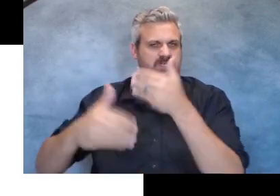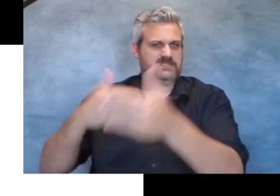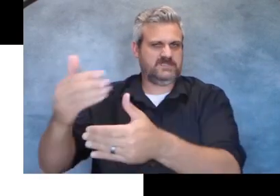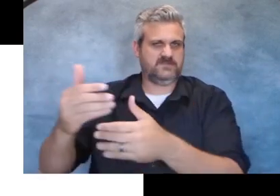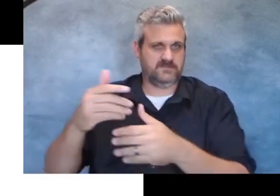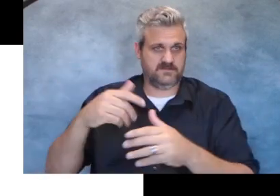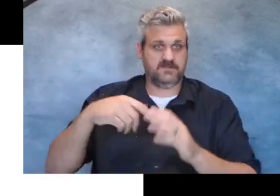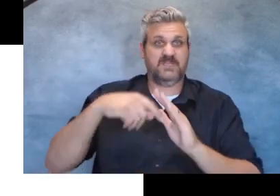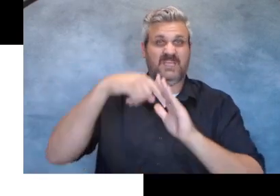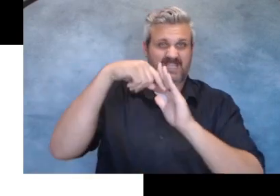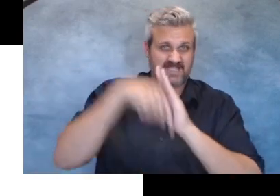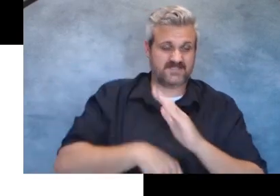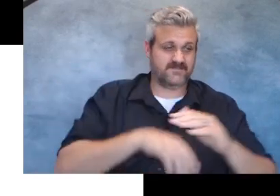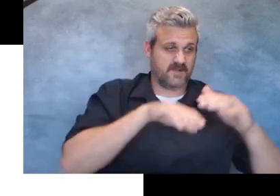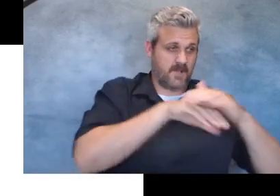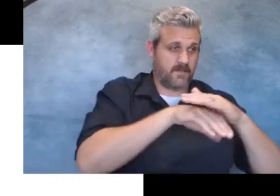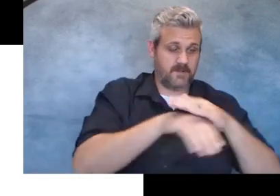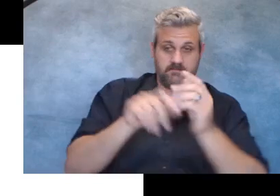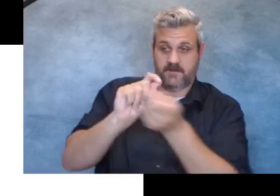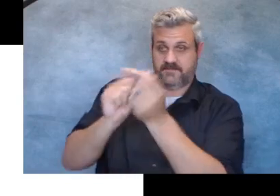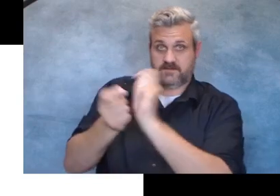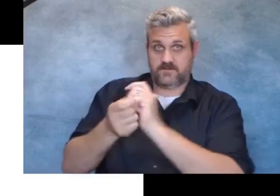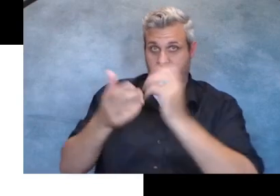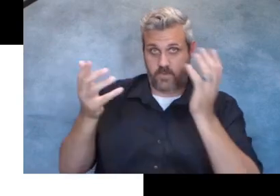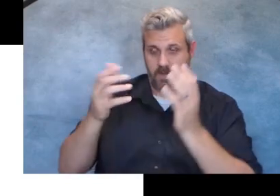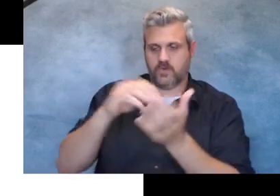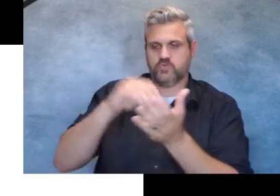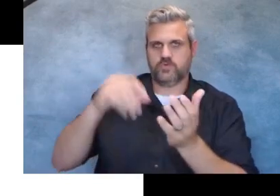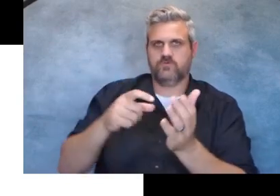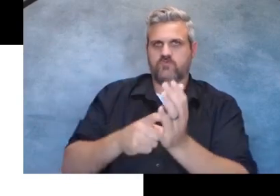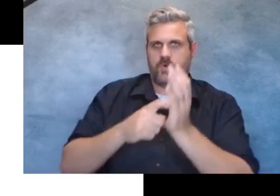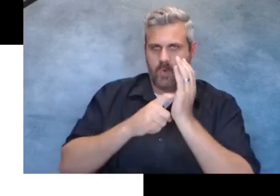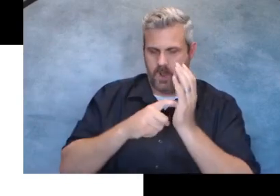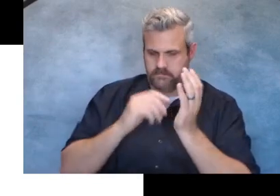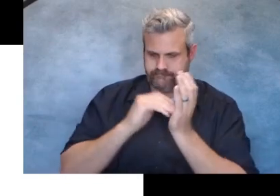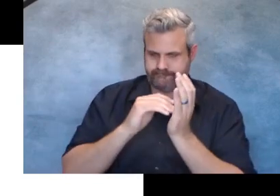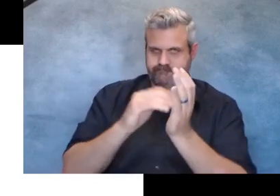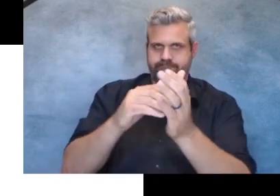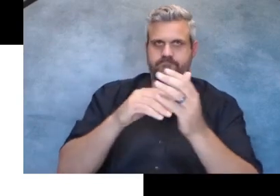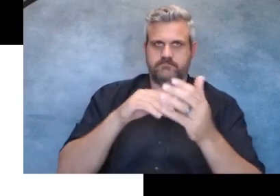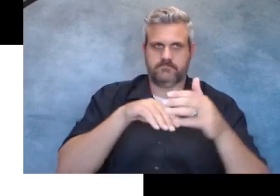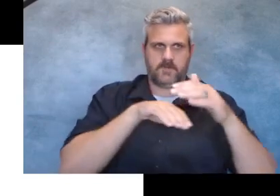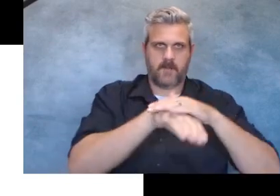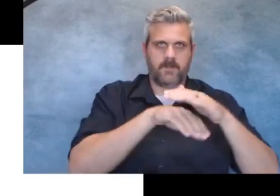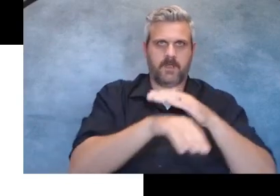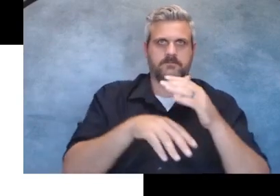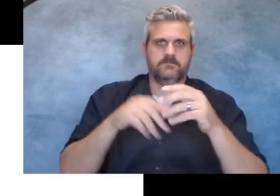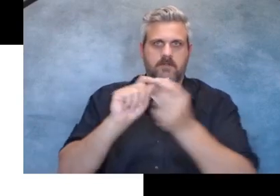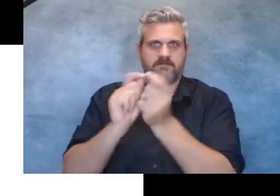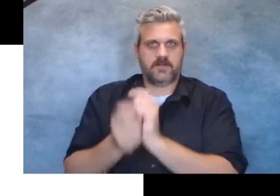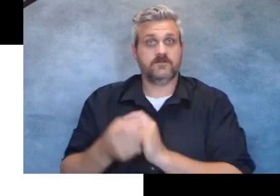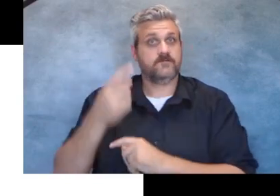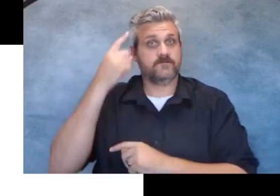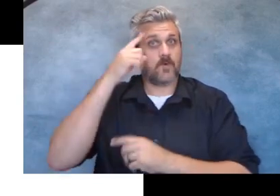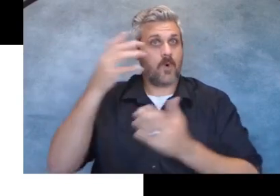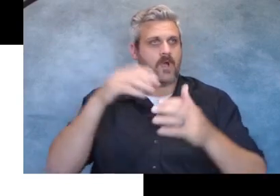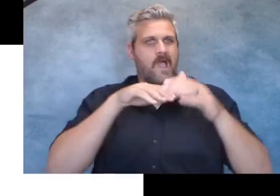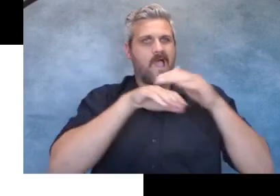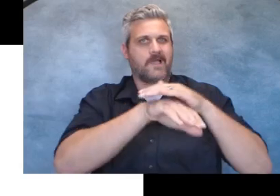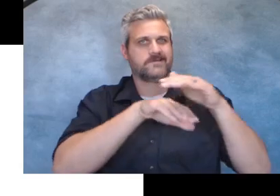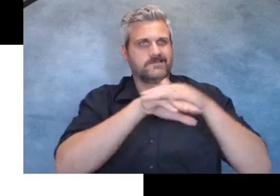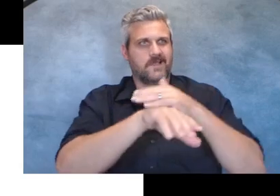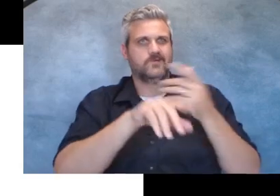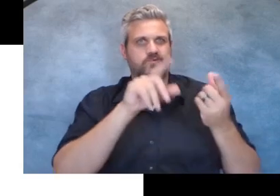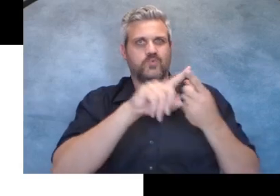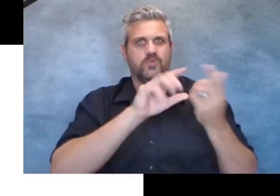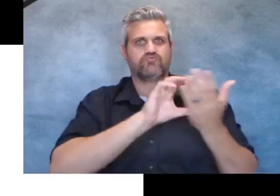Intensive accommodations and modifications would be when students require multiple and frequent accommodations and modifications in order to have